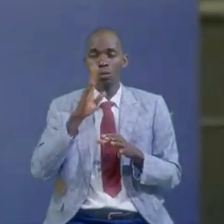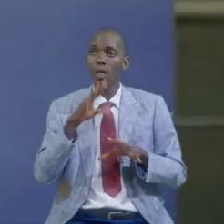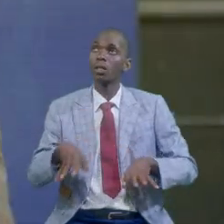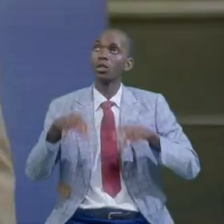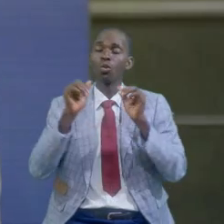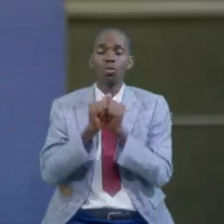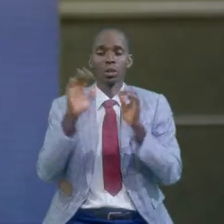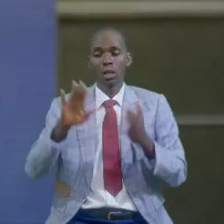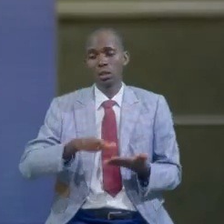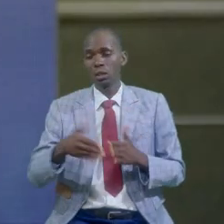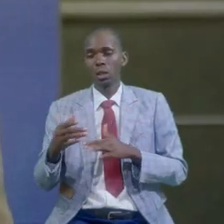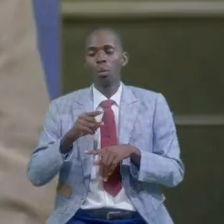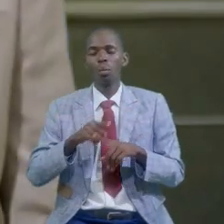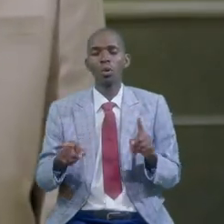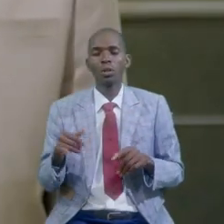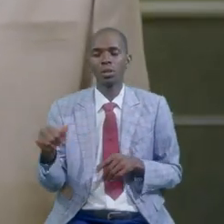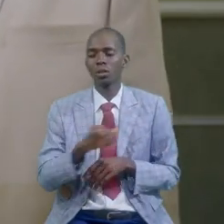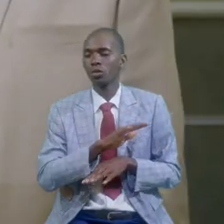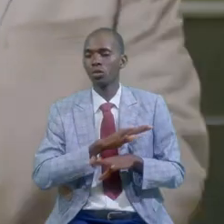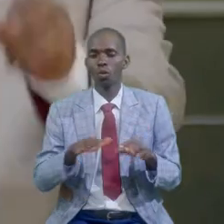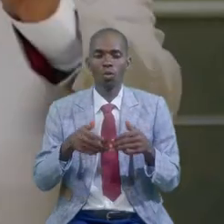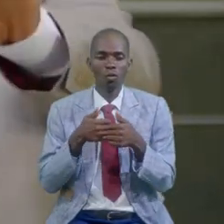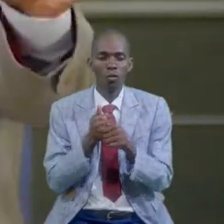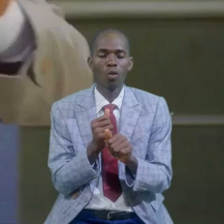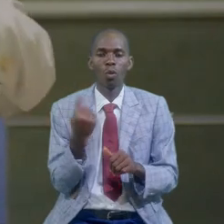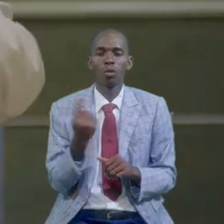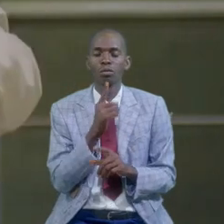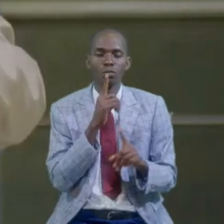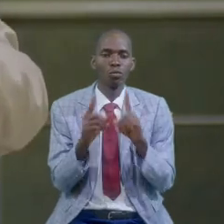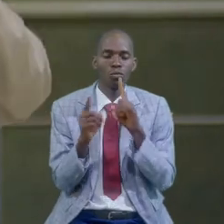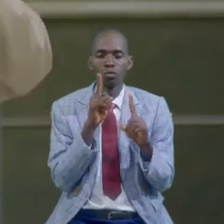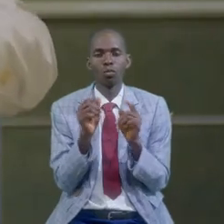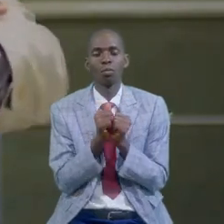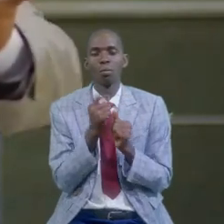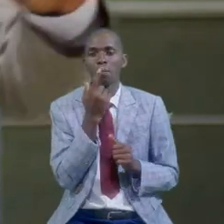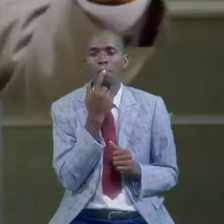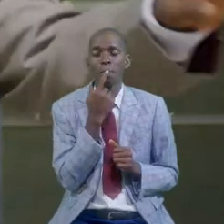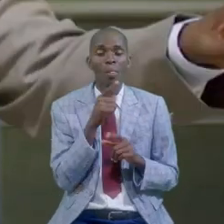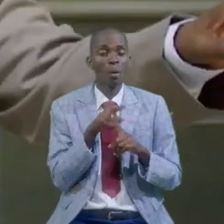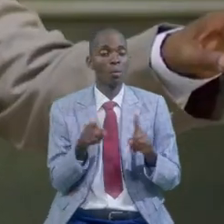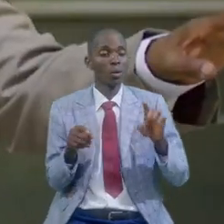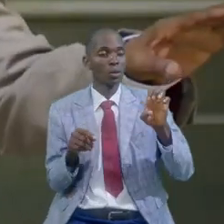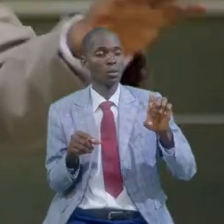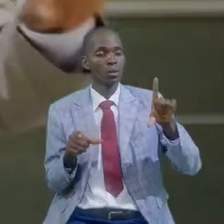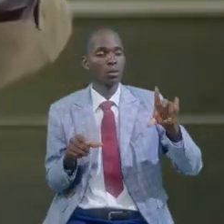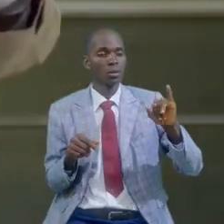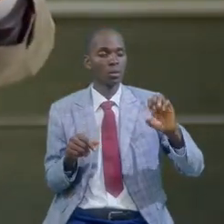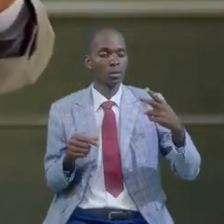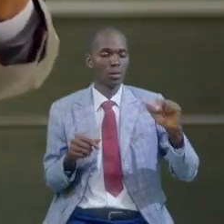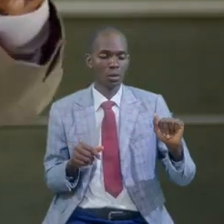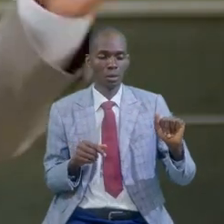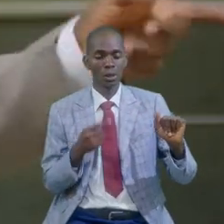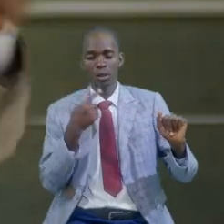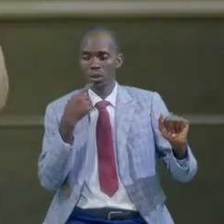were just talking talk of mouth. But Elisha said, you know how to talk,